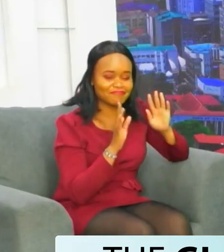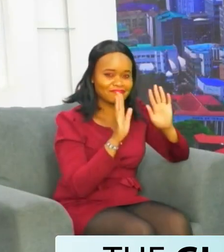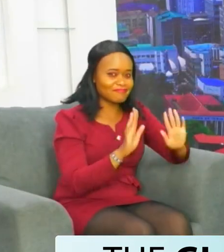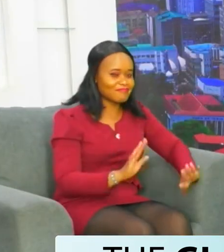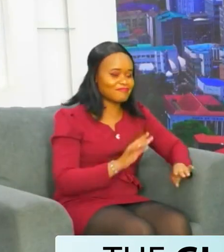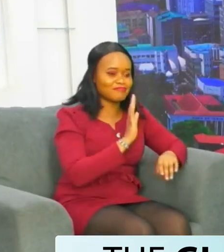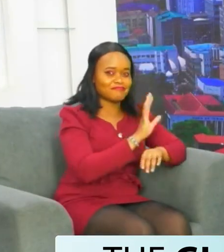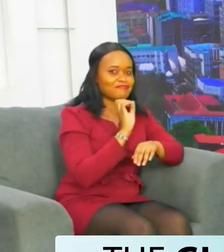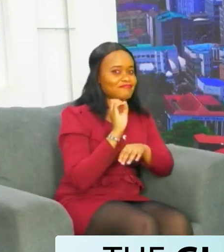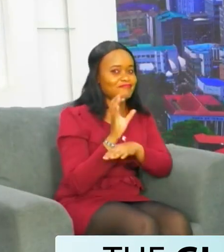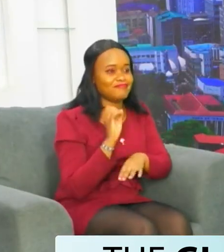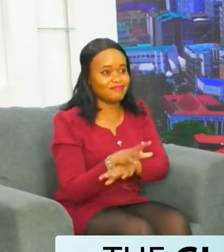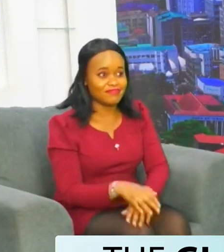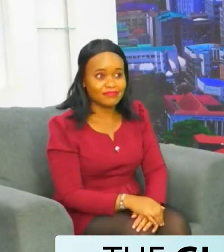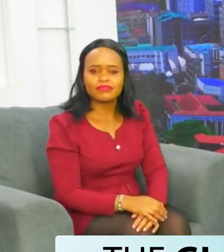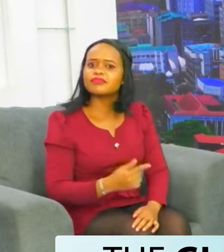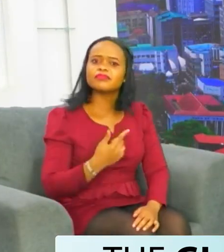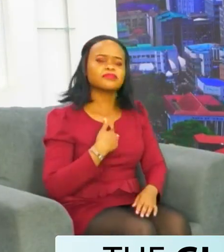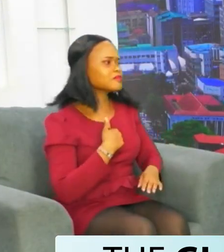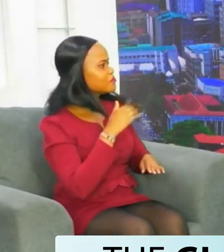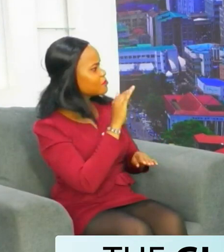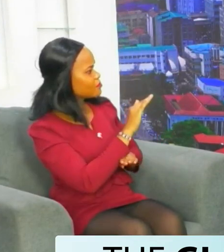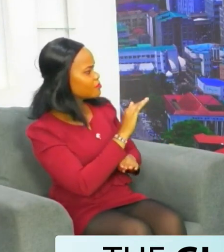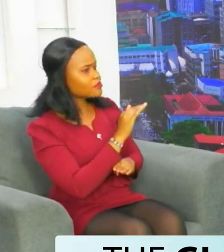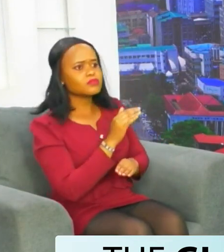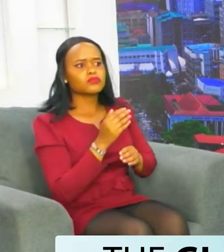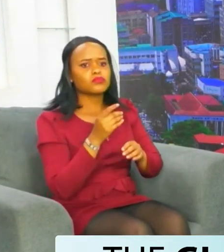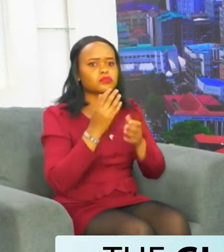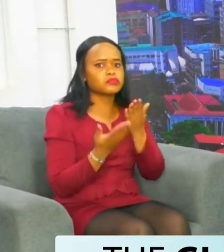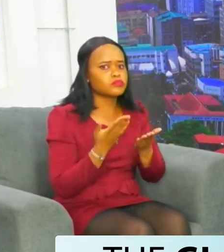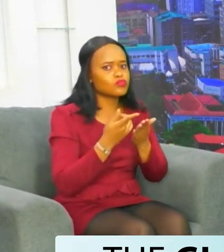Amazing. Those are very good advice, and those are good points.